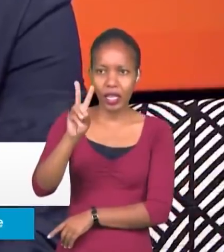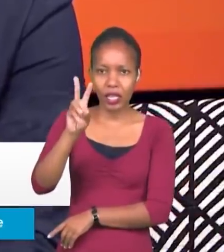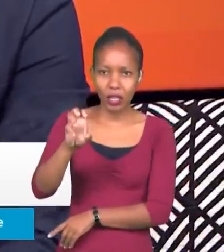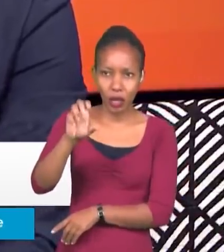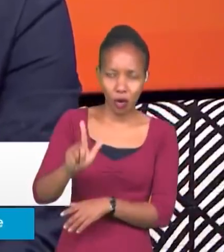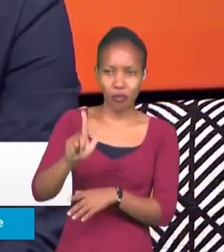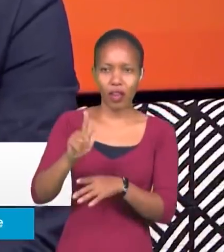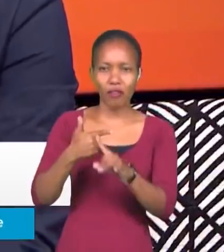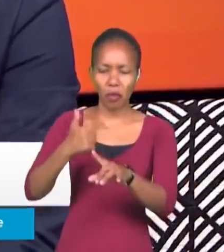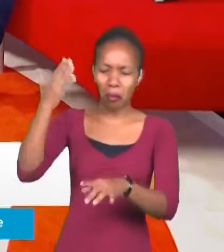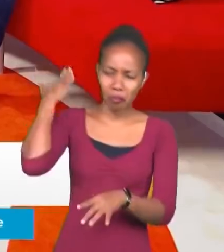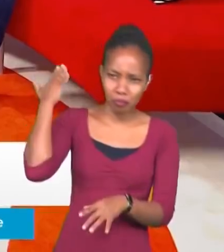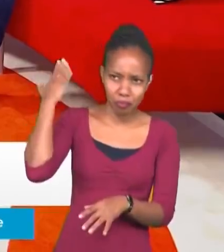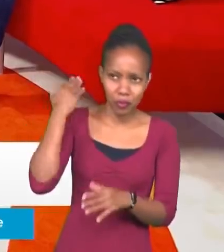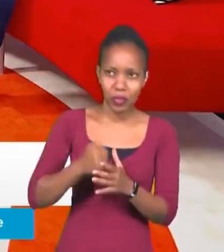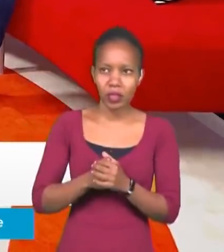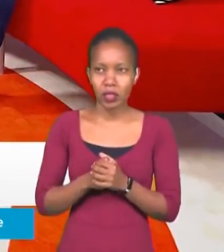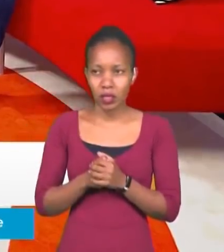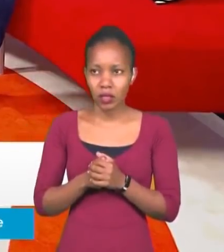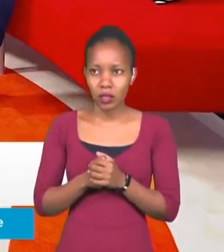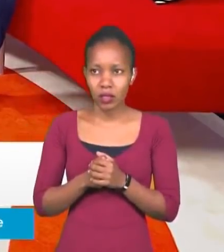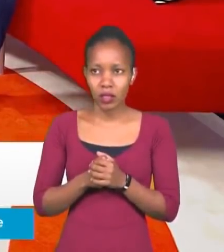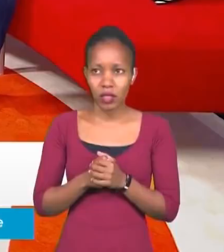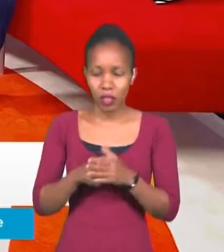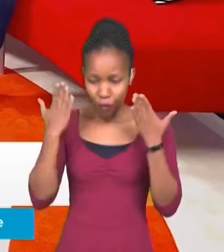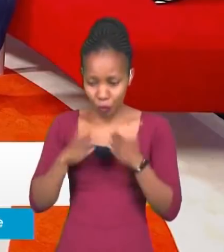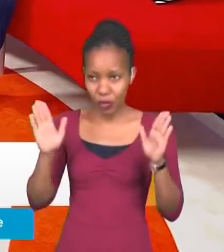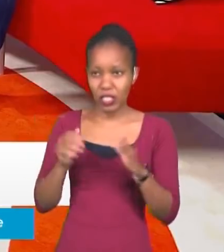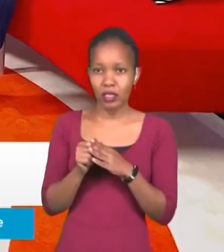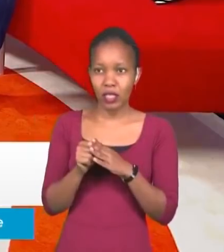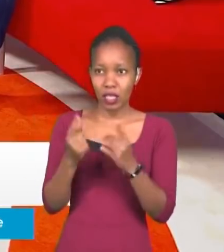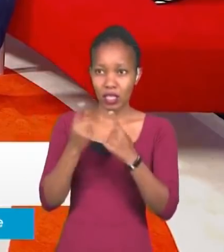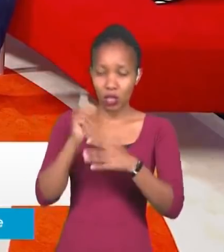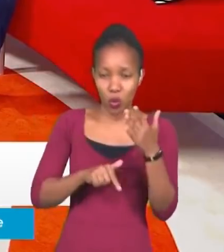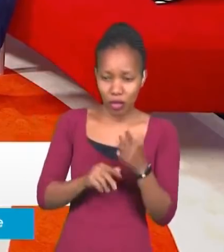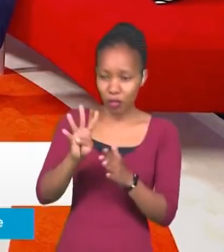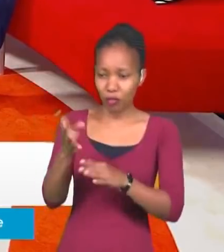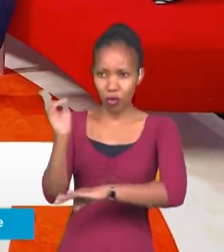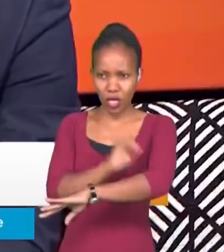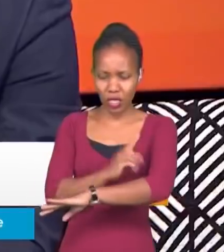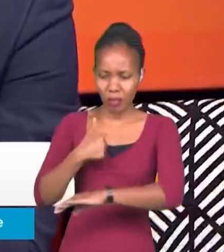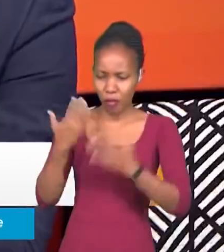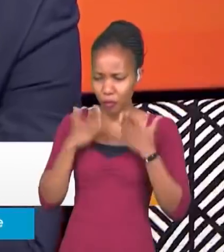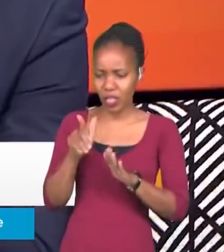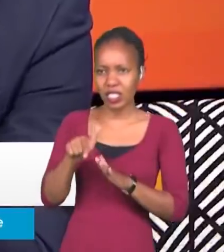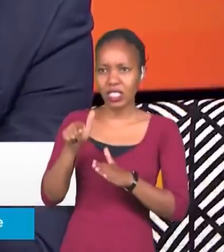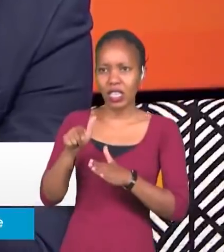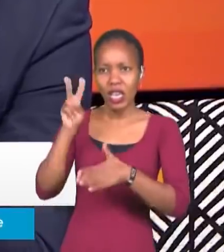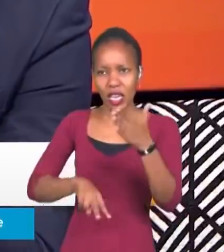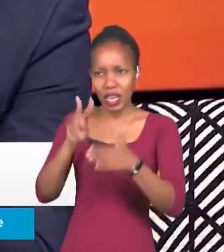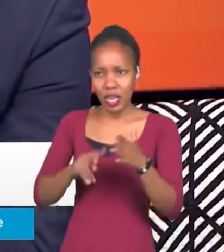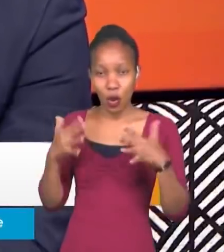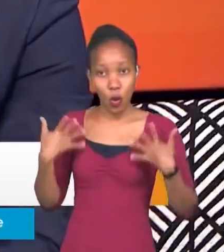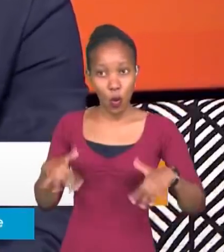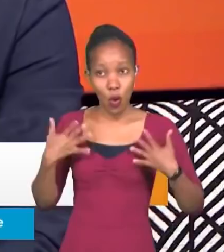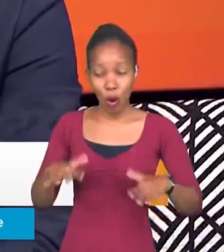plus pages, very big. Mm-hmm. And trust me, they'll finish. Yes. They'll tell you, in 4 days, I'll be done with this. Yes. Wow. Yeah, who are